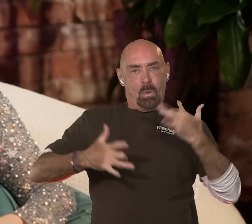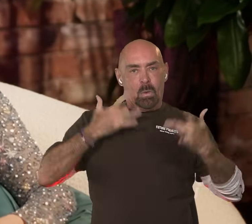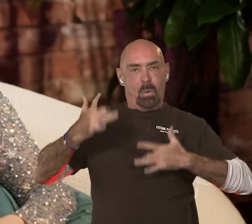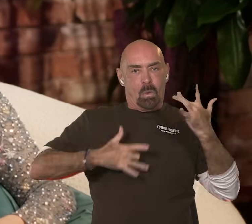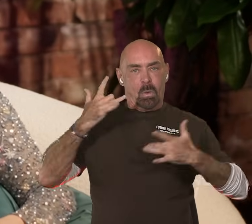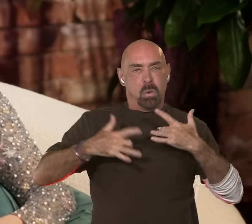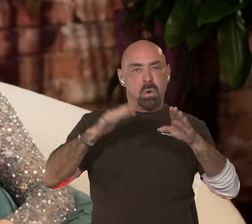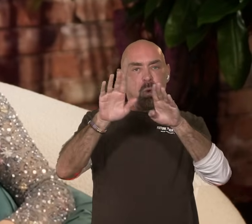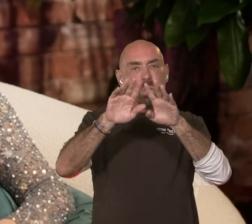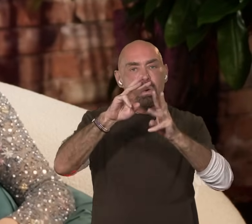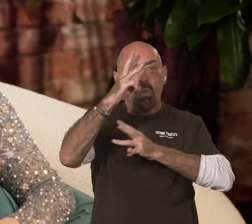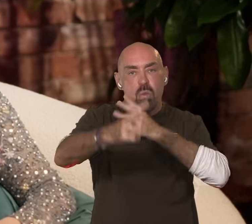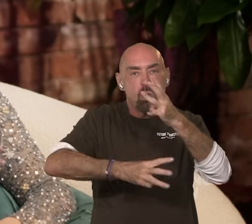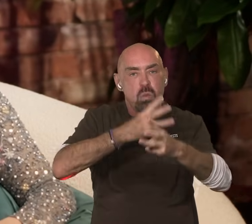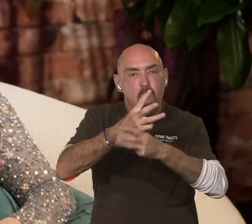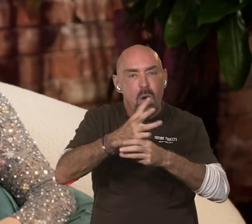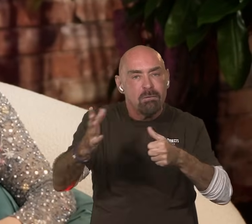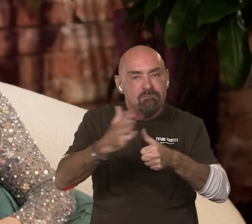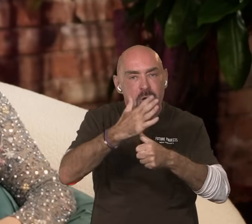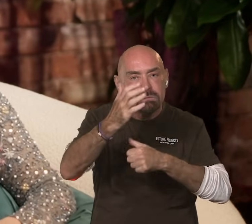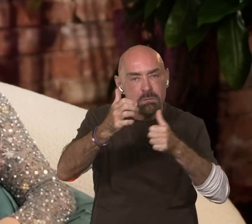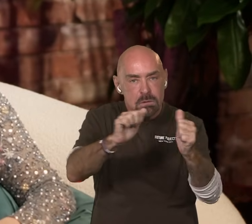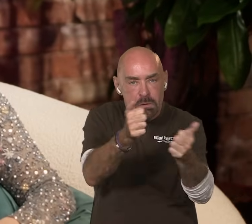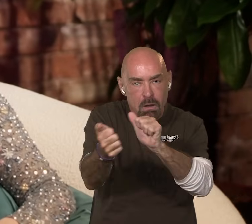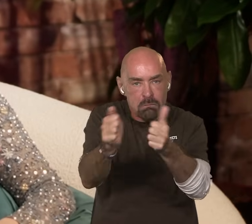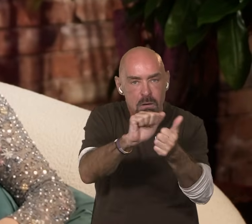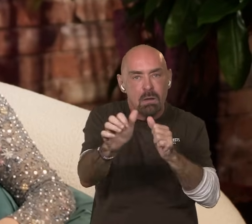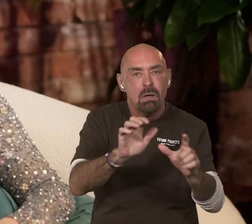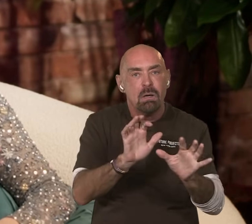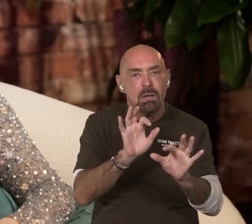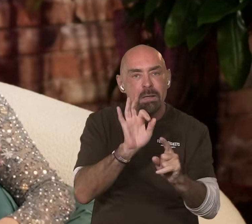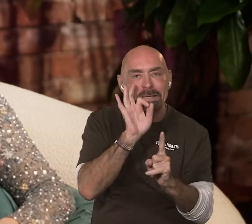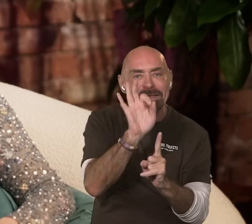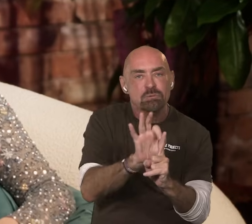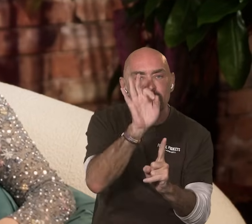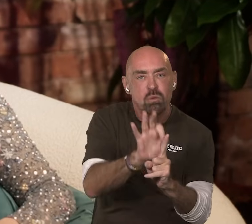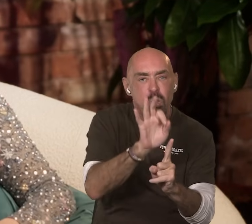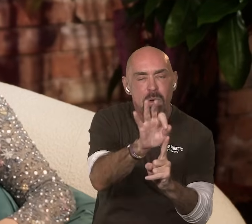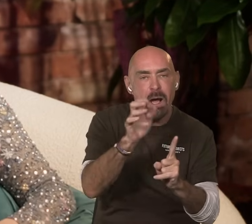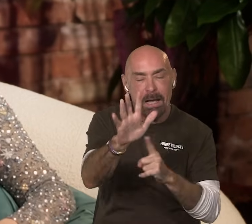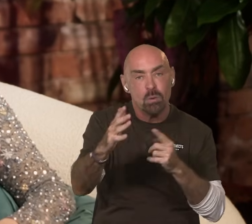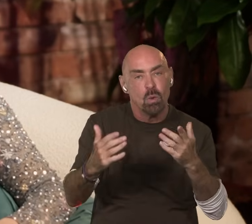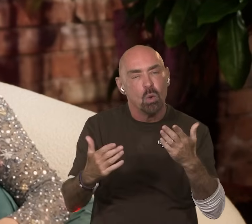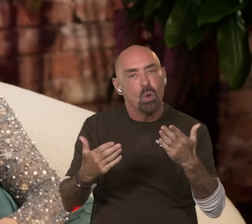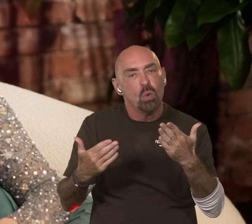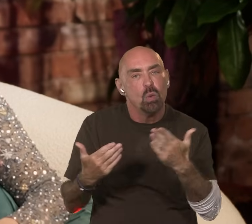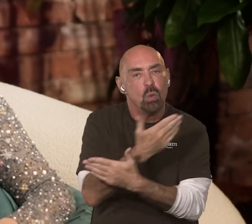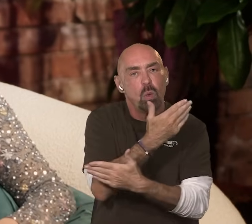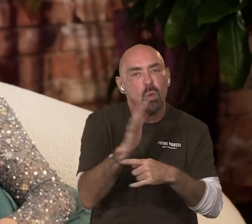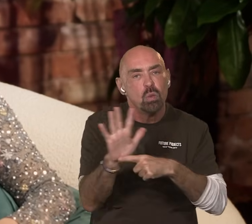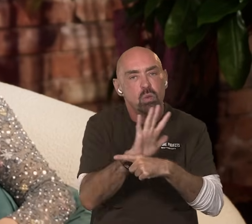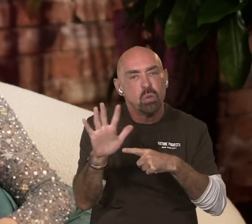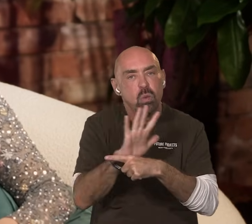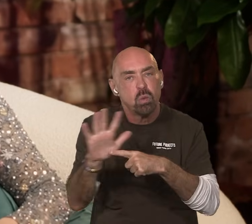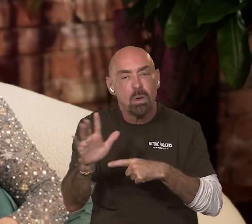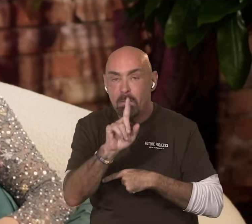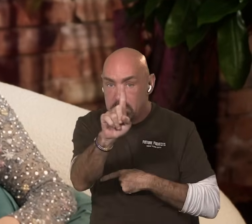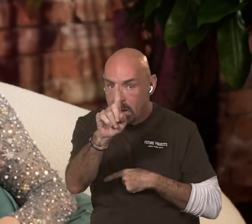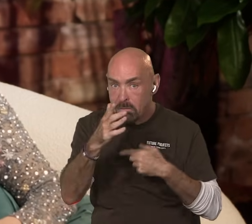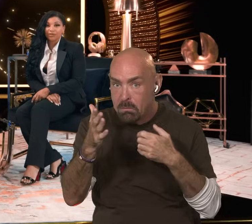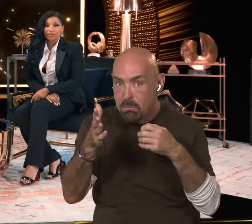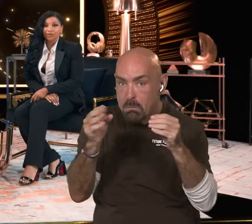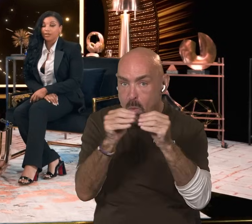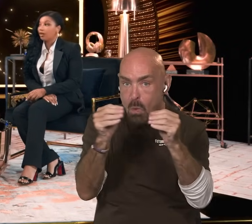games, exclusive world premiere announcements of brand new games, interviews and behind the scenes looks at upcoming releases and lots